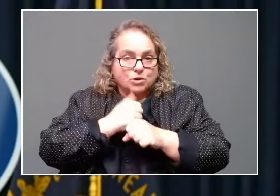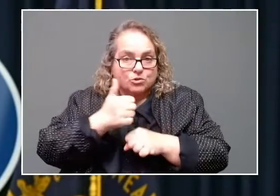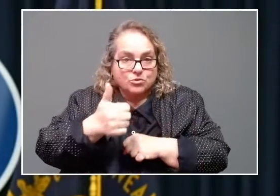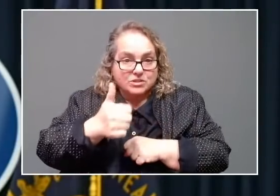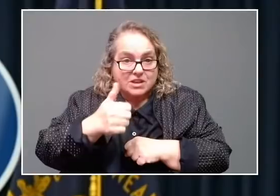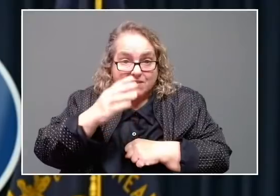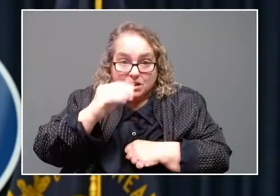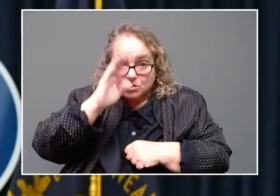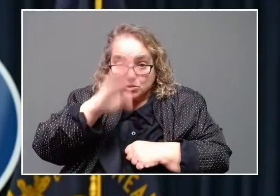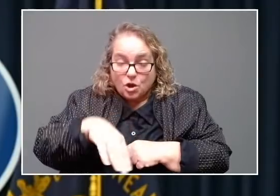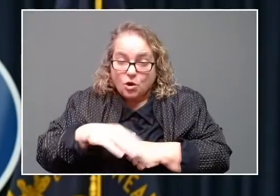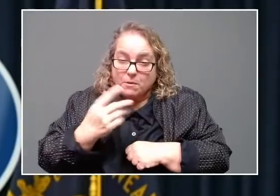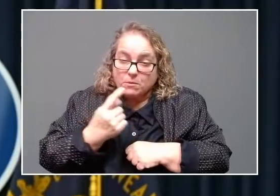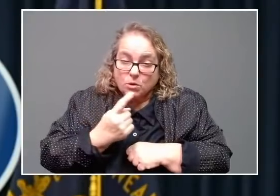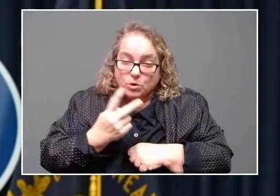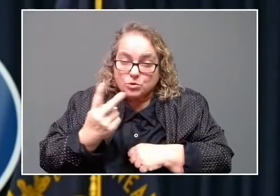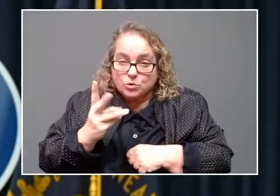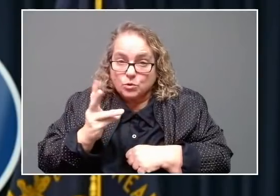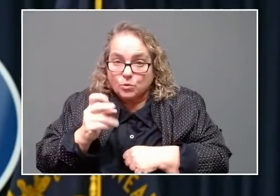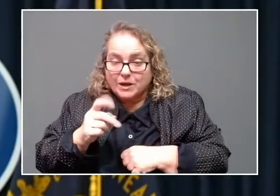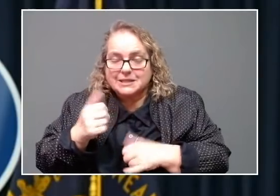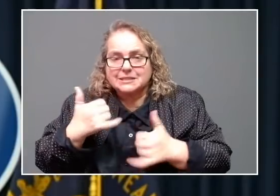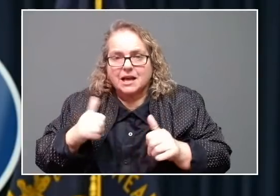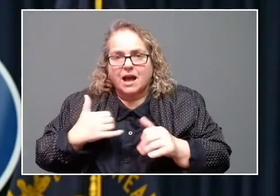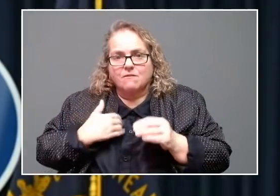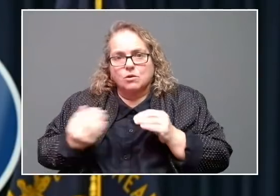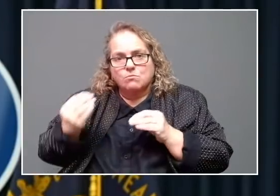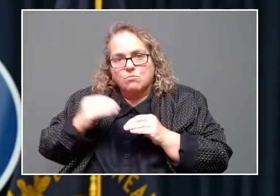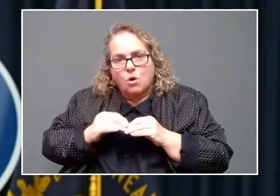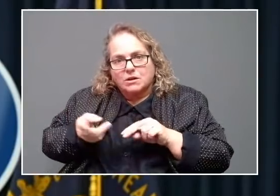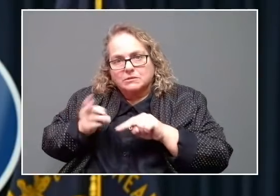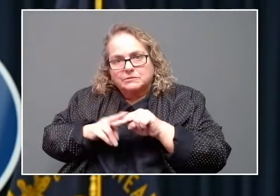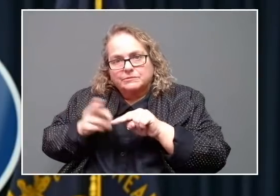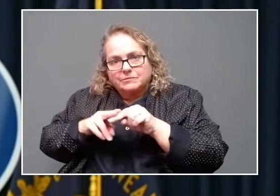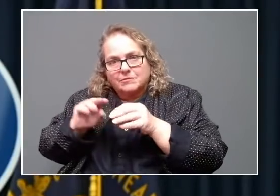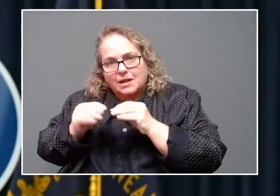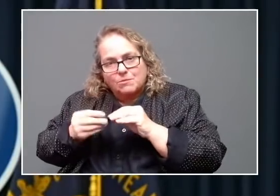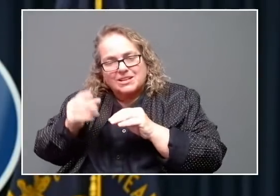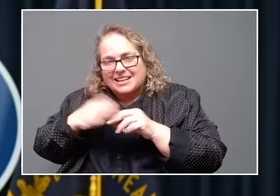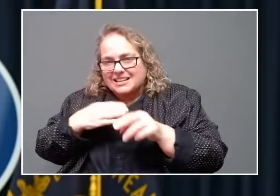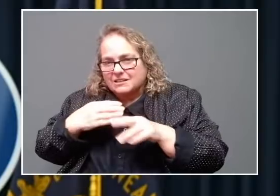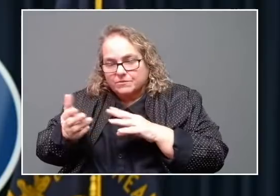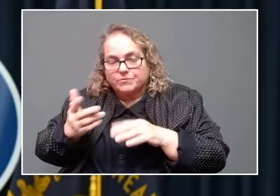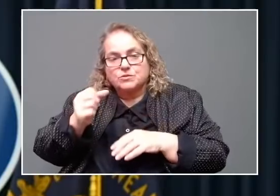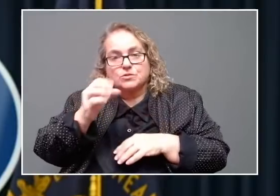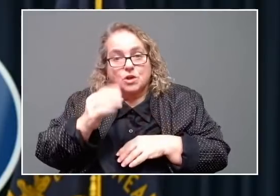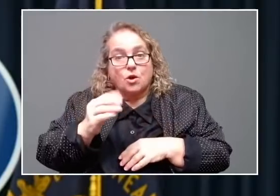where there's still going to be a whole lot after that, even if the numbers are going down. Thanks.